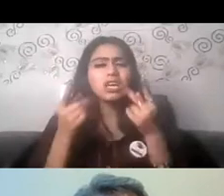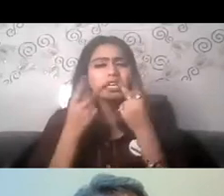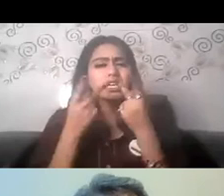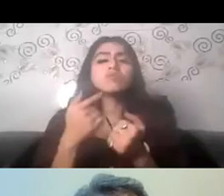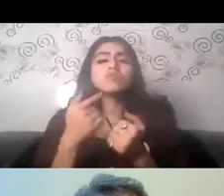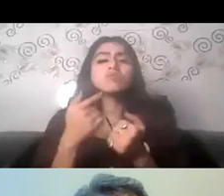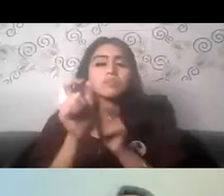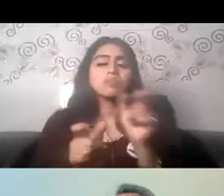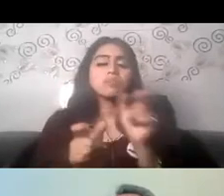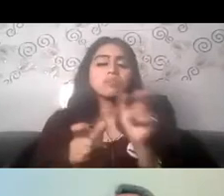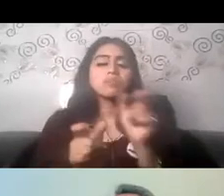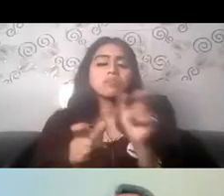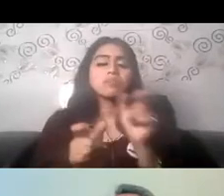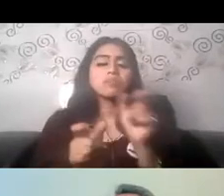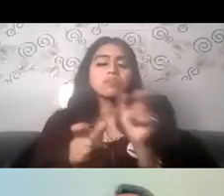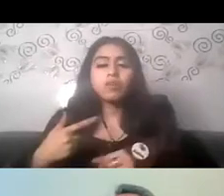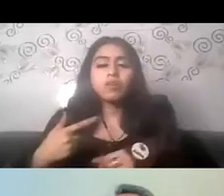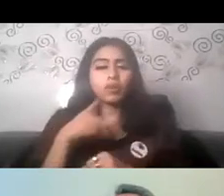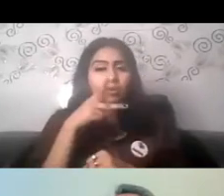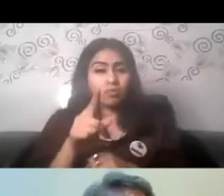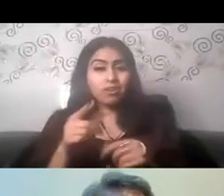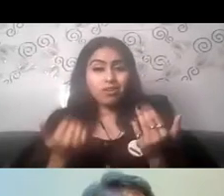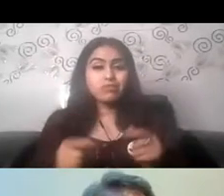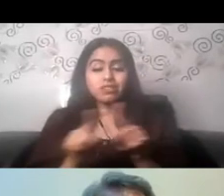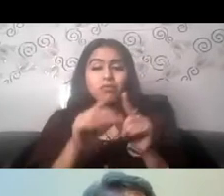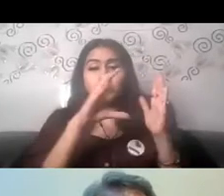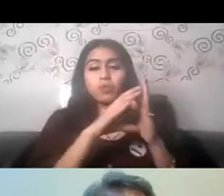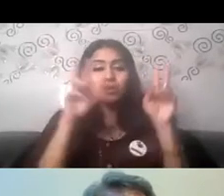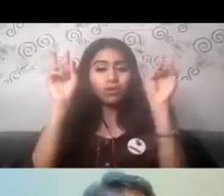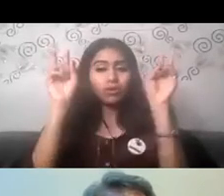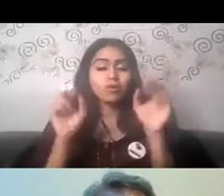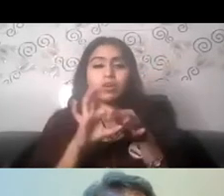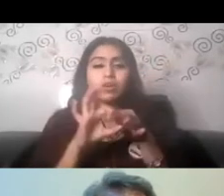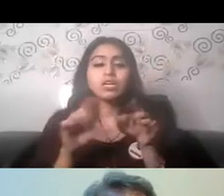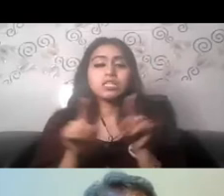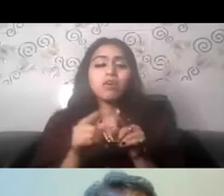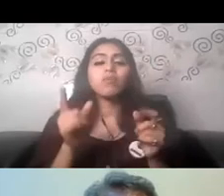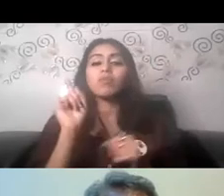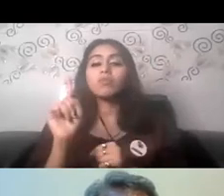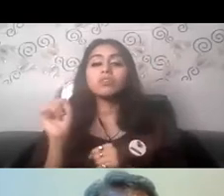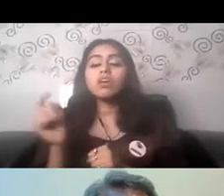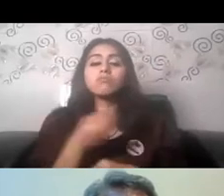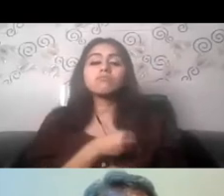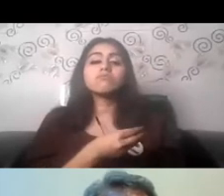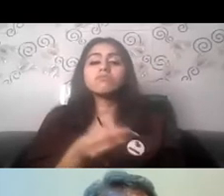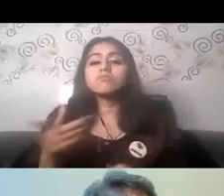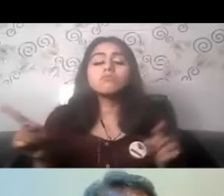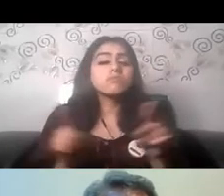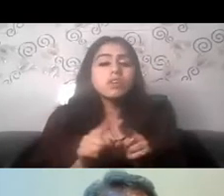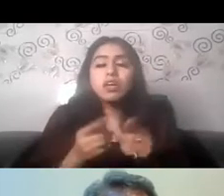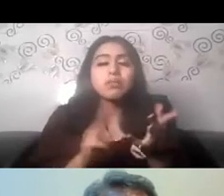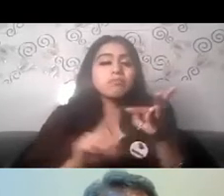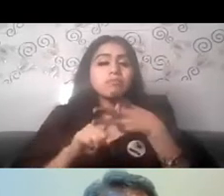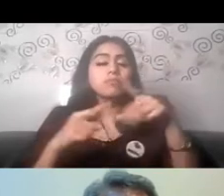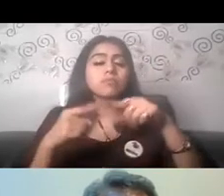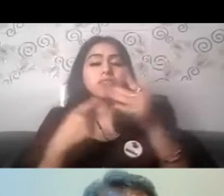more than the context in which we are talking, because one of the other charities that we work for, called as Mitra Seva, looks